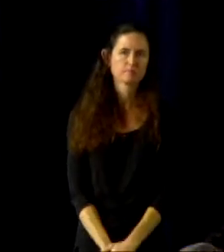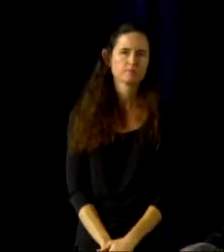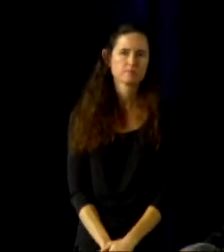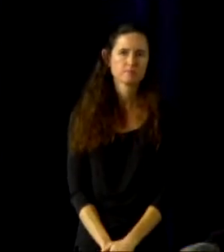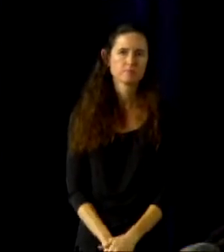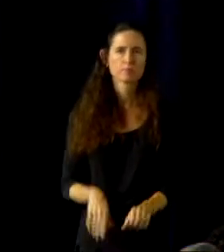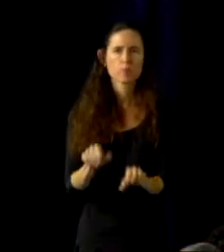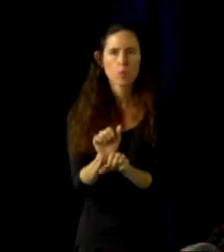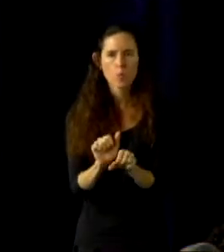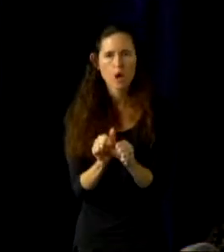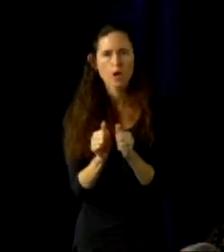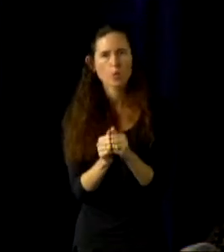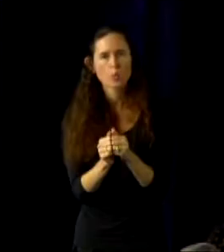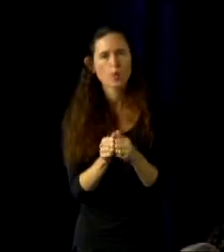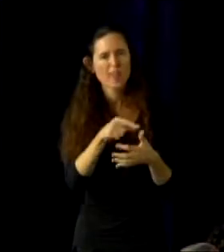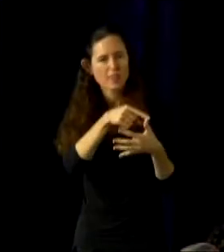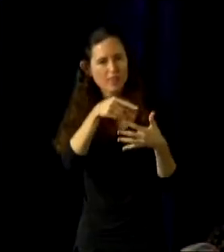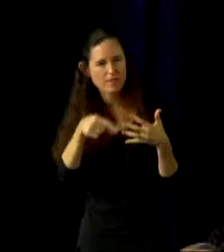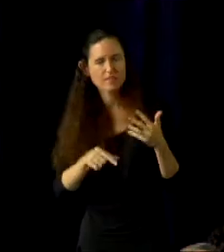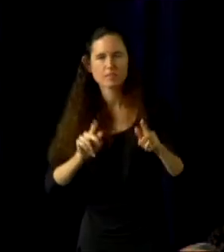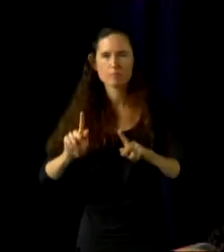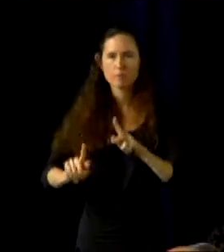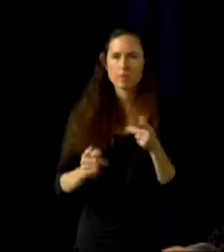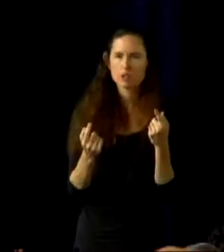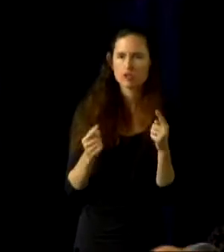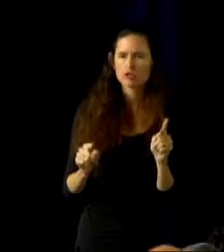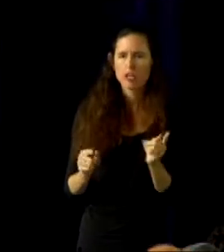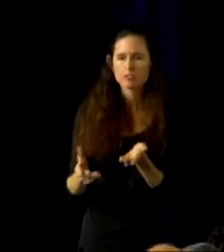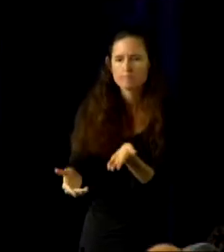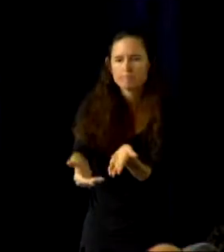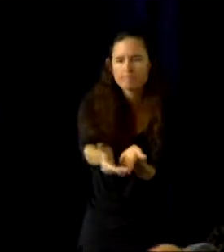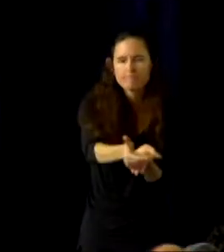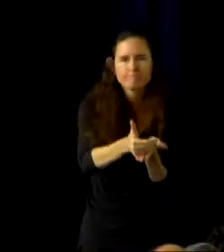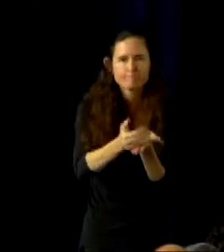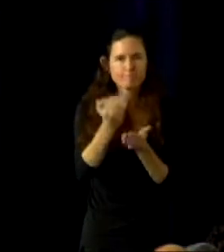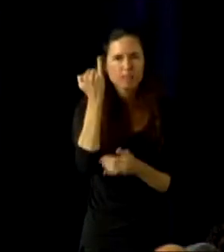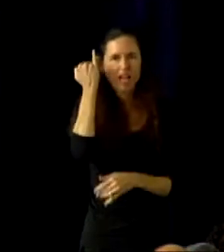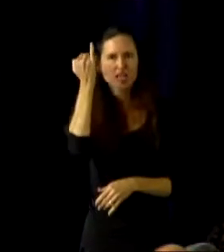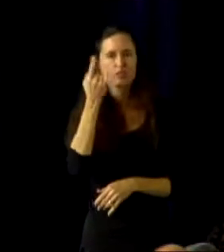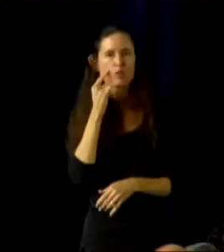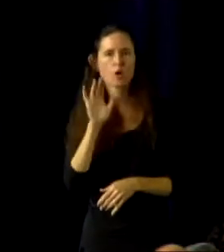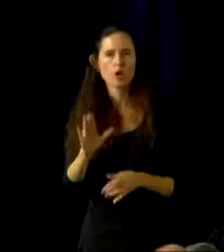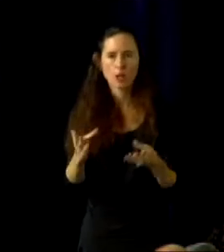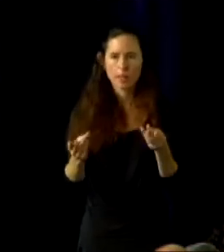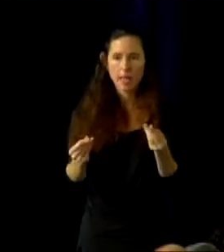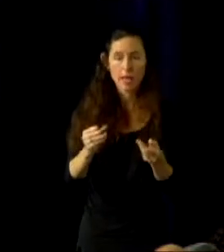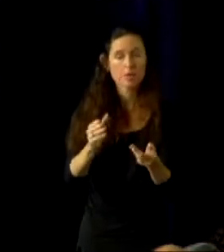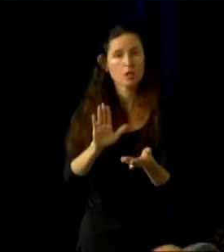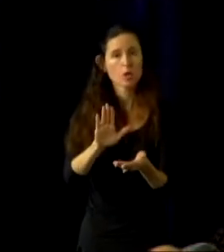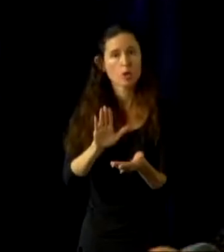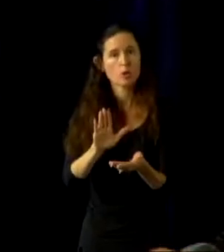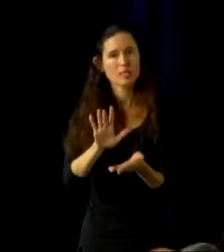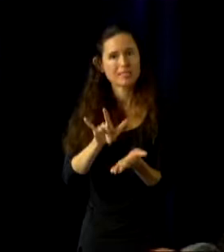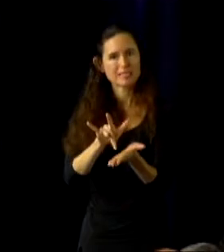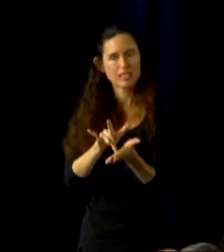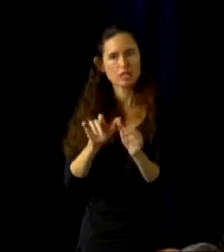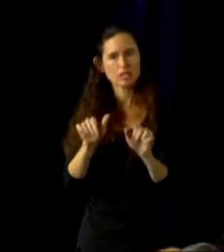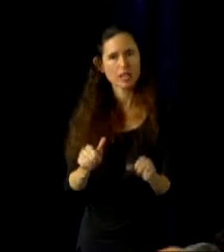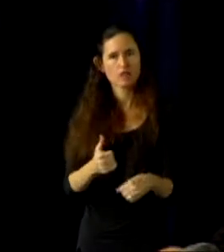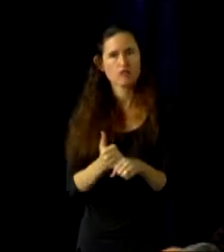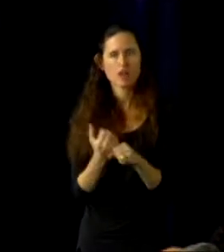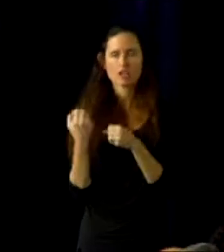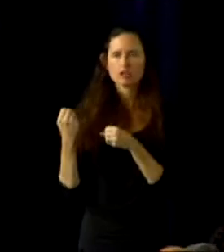Work with these liaisons to bring ideas together for your individual campuses or centers to create a strong sense of community